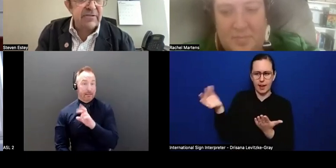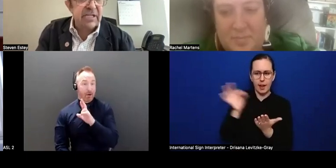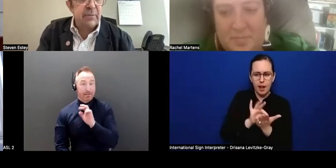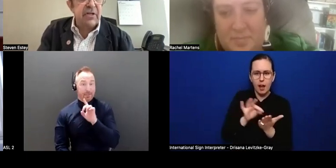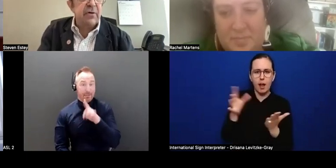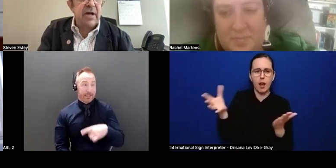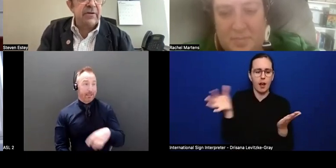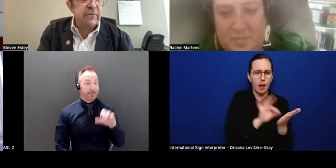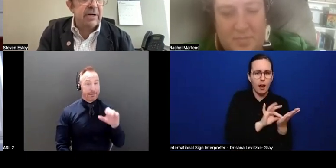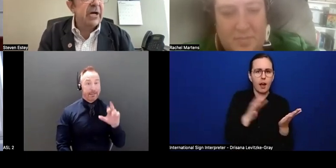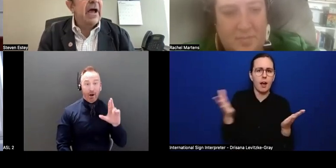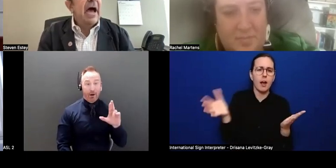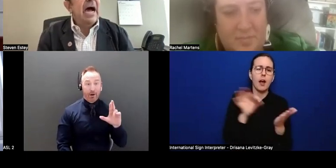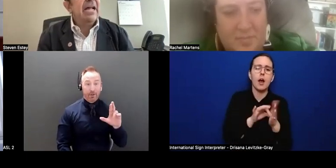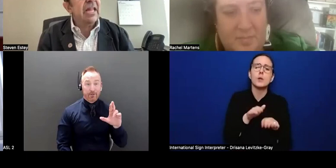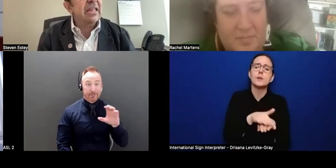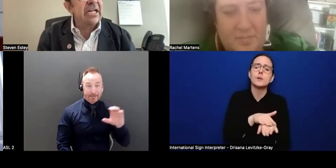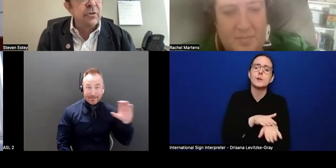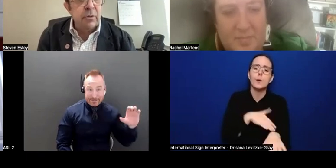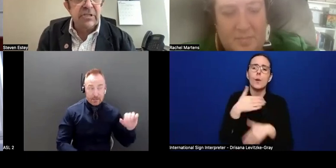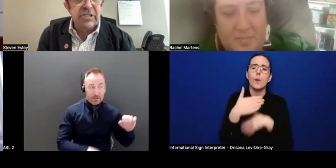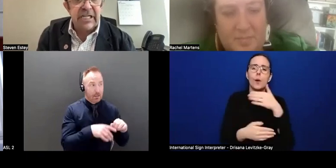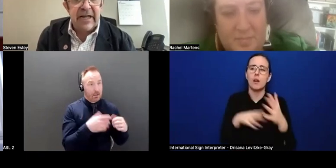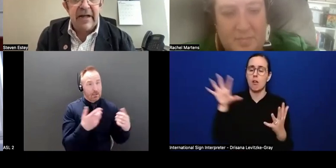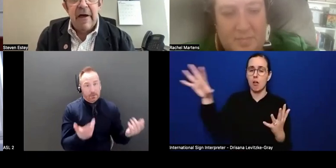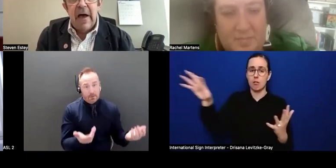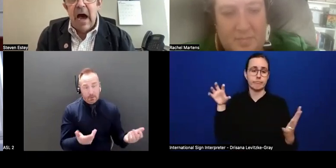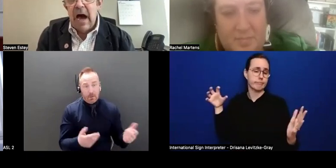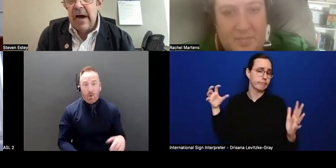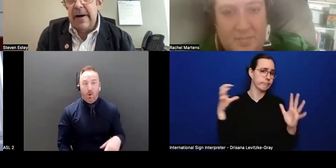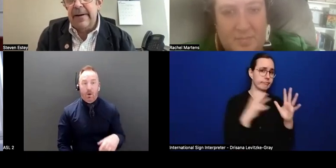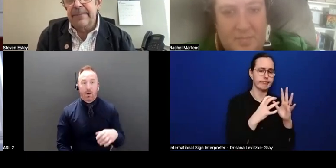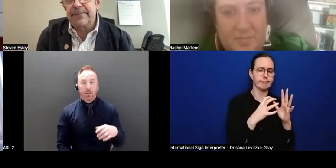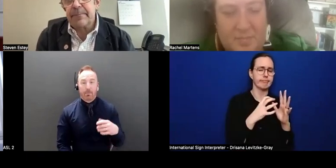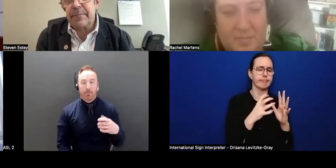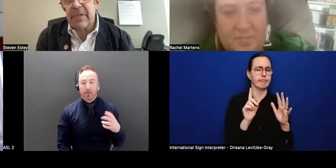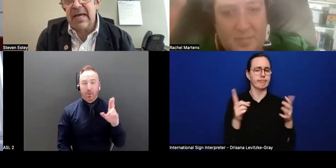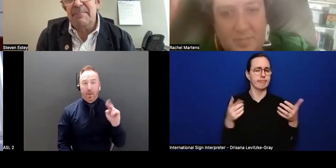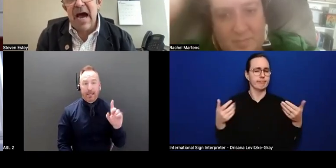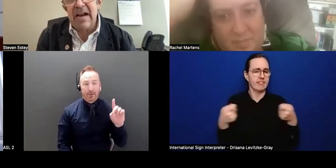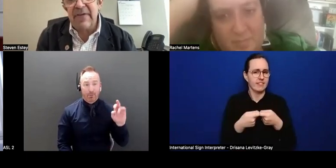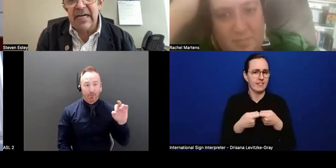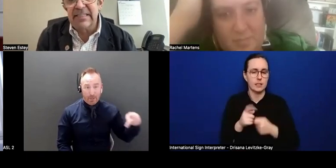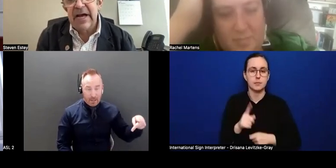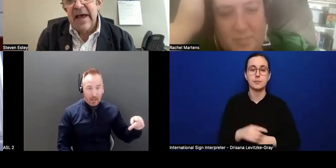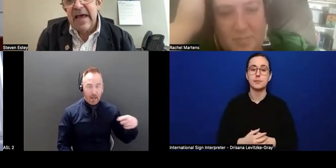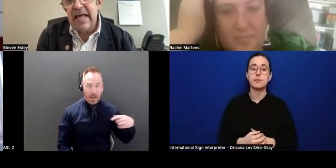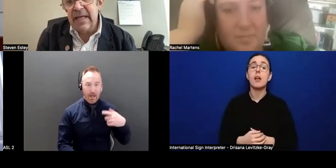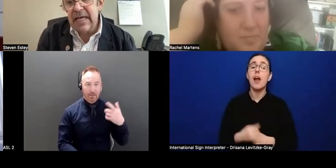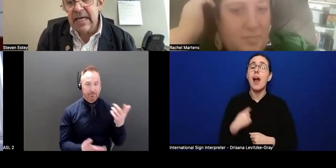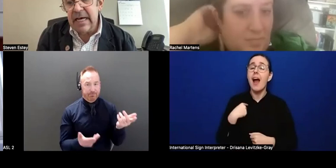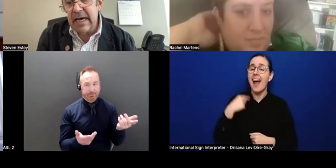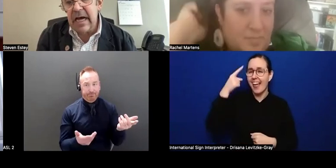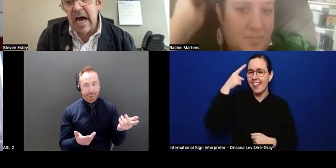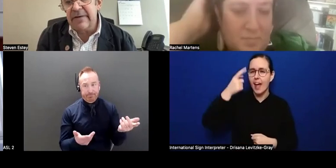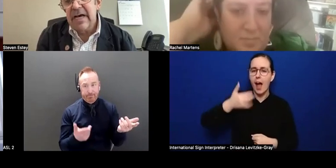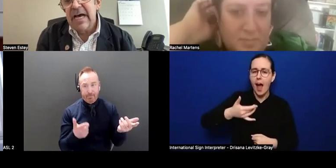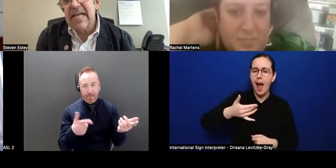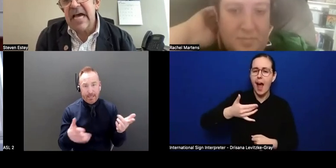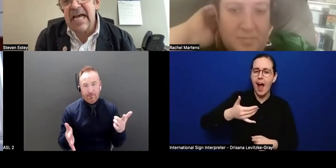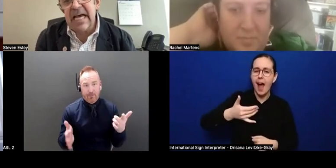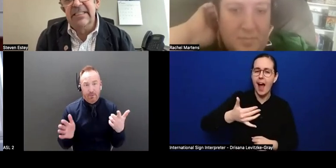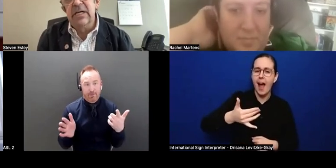we've seen with UN CRPD, I think that you do see it manifests in the kind